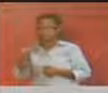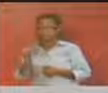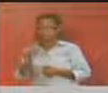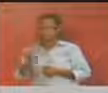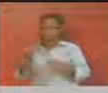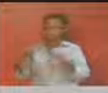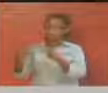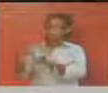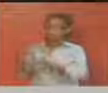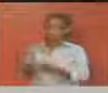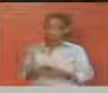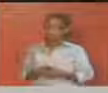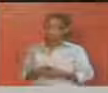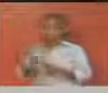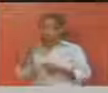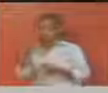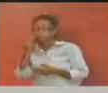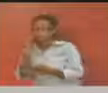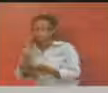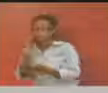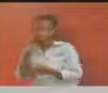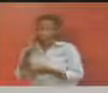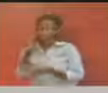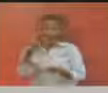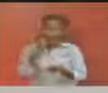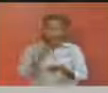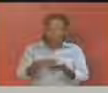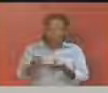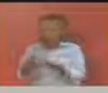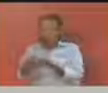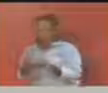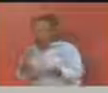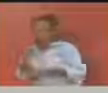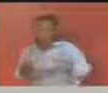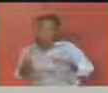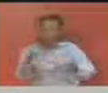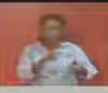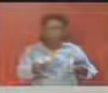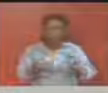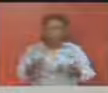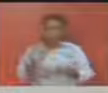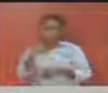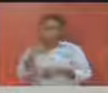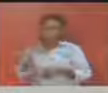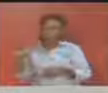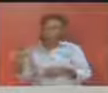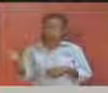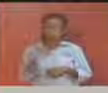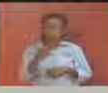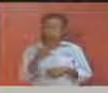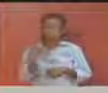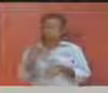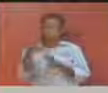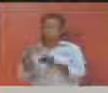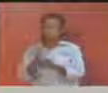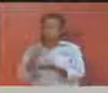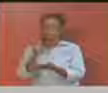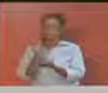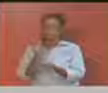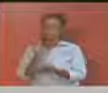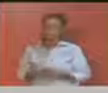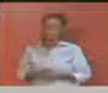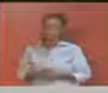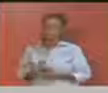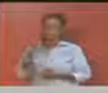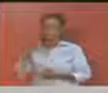that applies for it will be approved. Certain things may be wanted that is different, or the plant itself may not meet the standards that